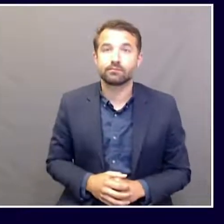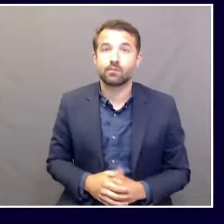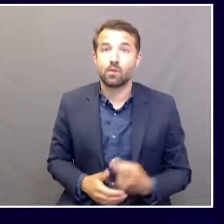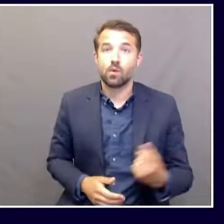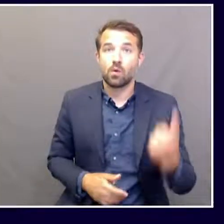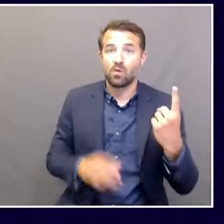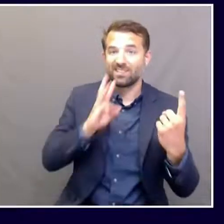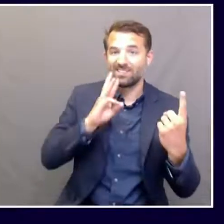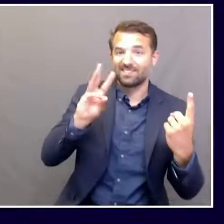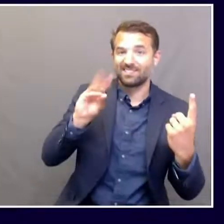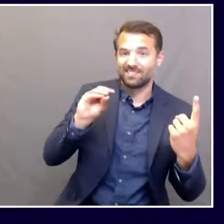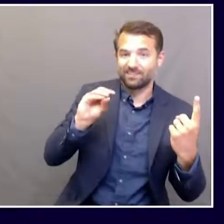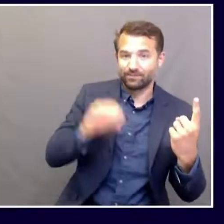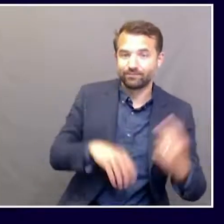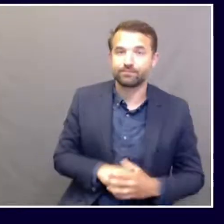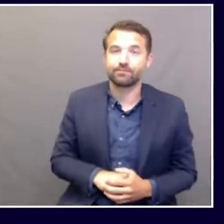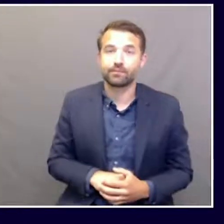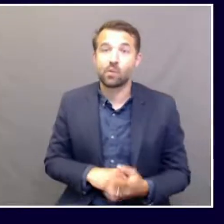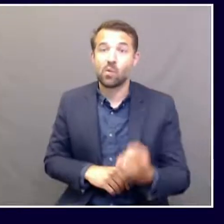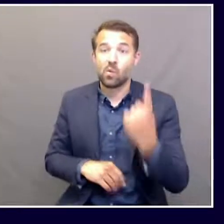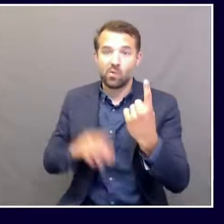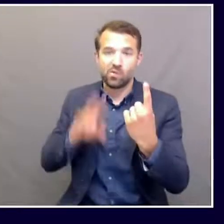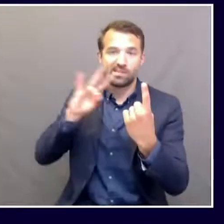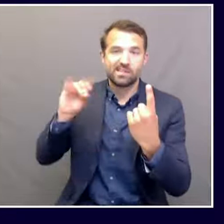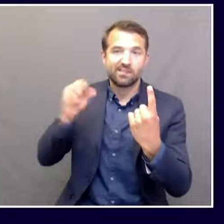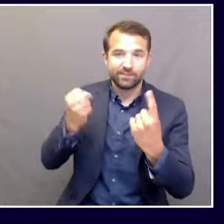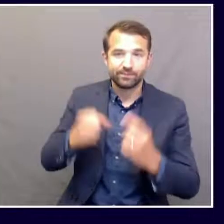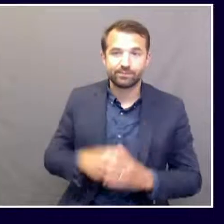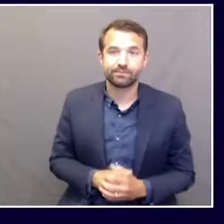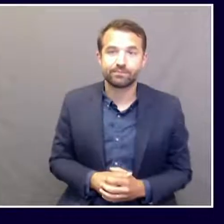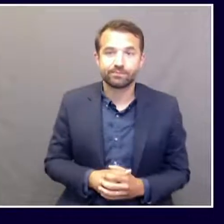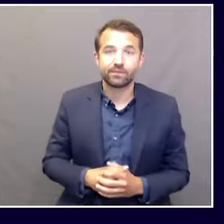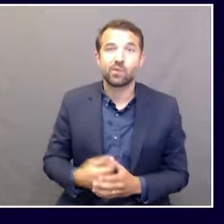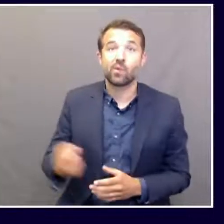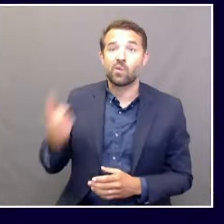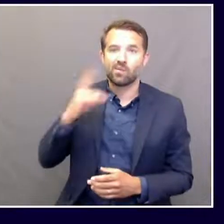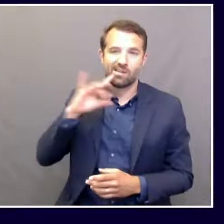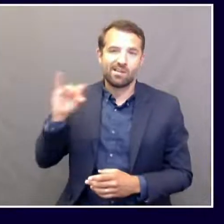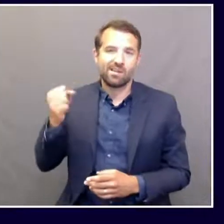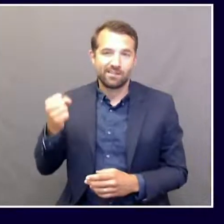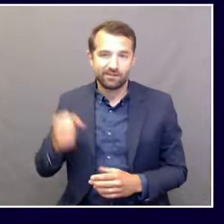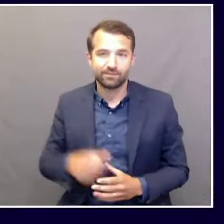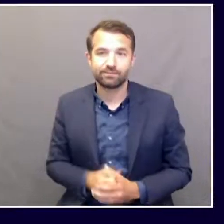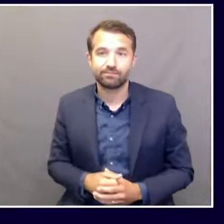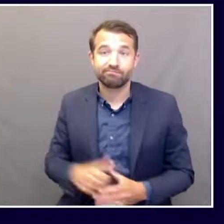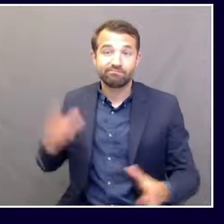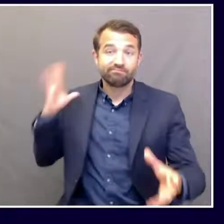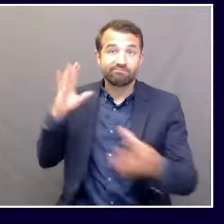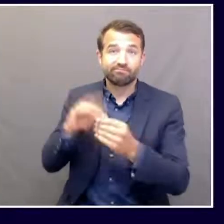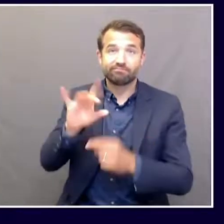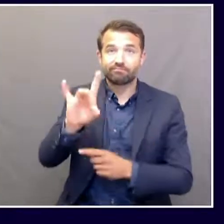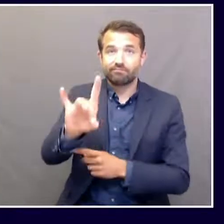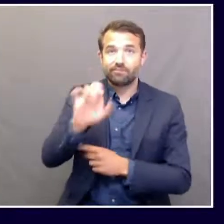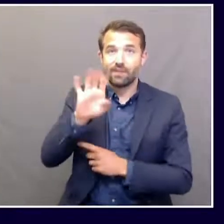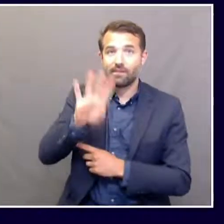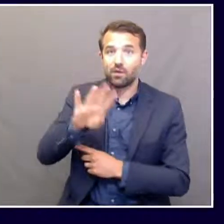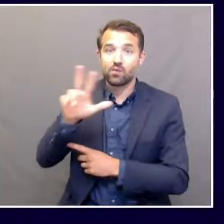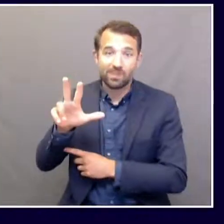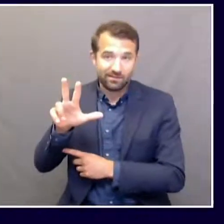80s. Their deaths mean that 843 people in Maine have died with